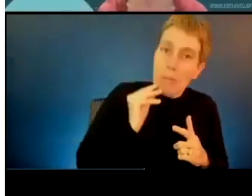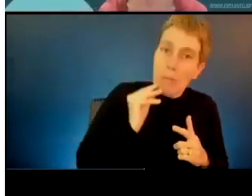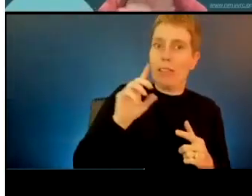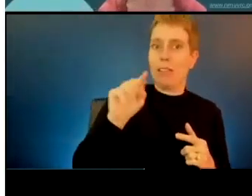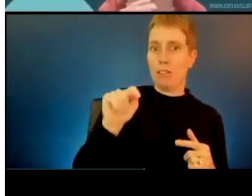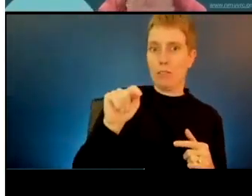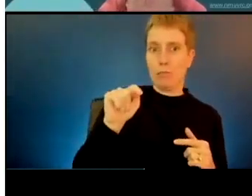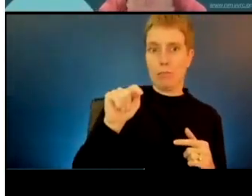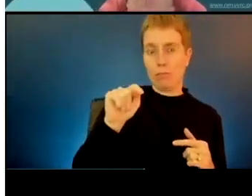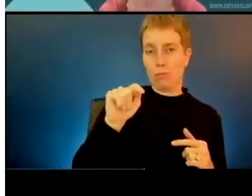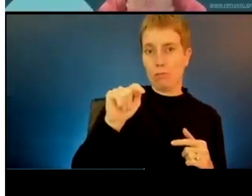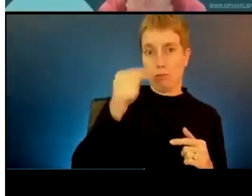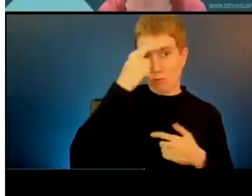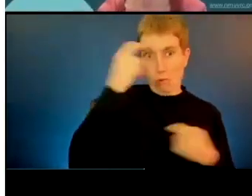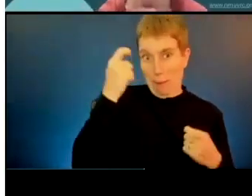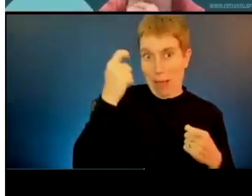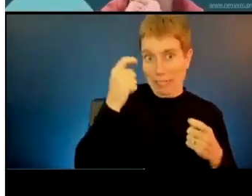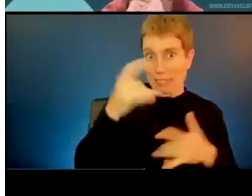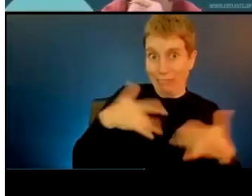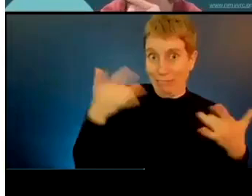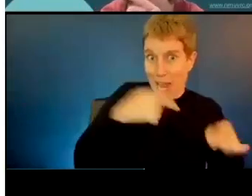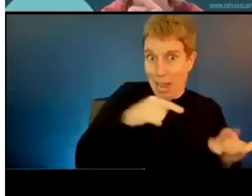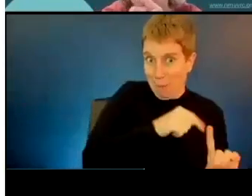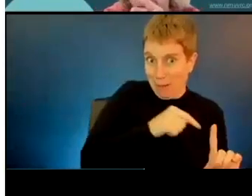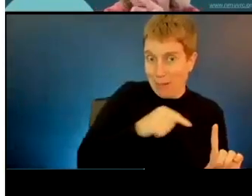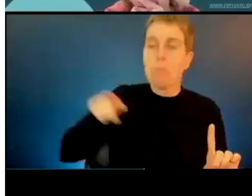to the culture and background of that family.